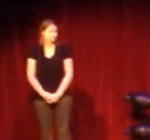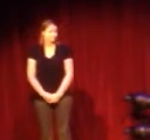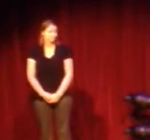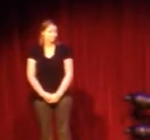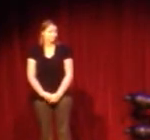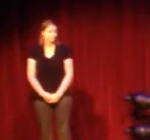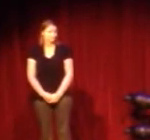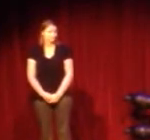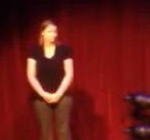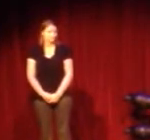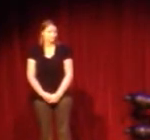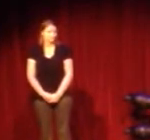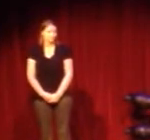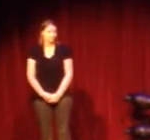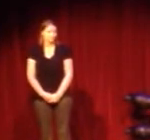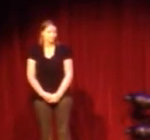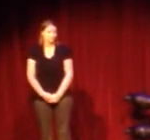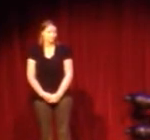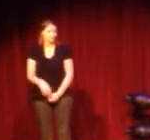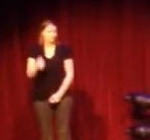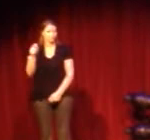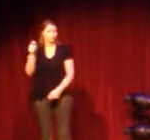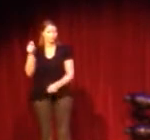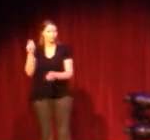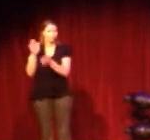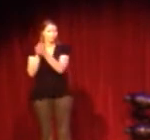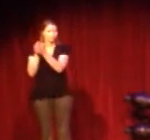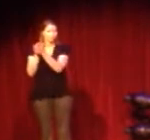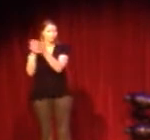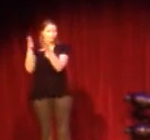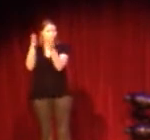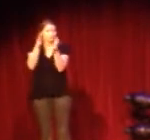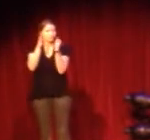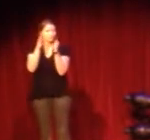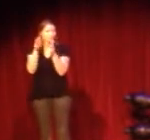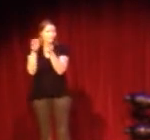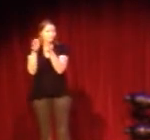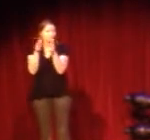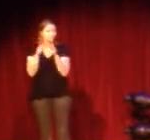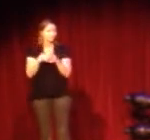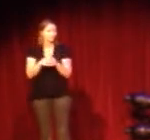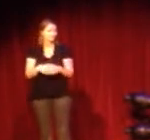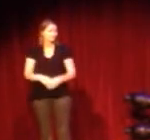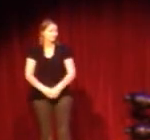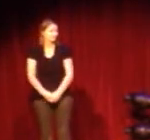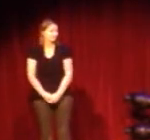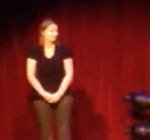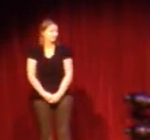Thank you.